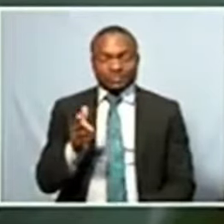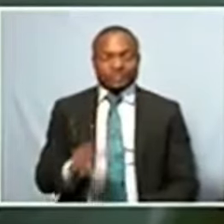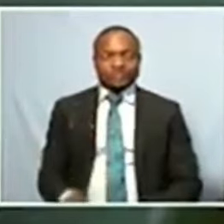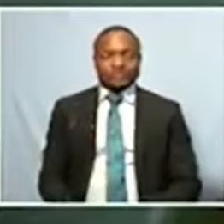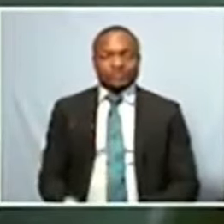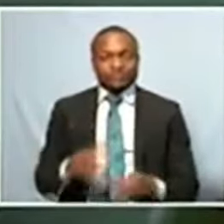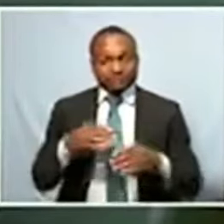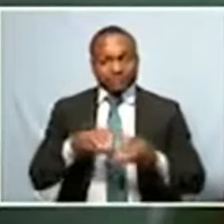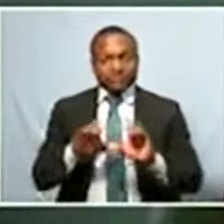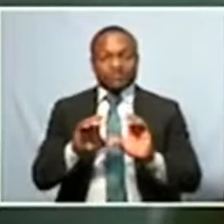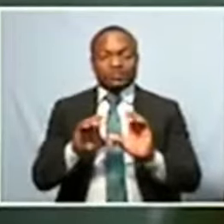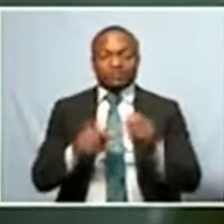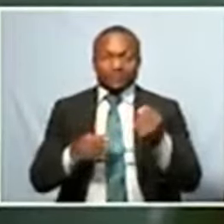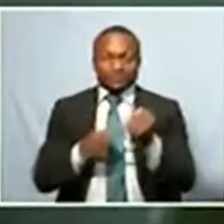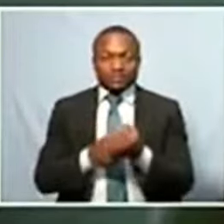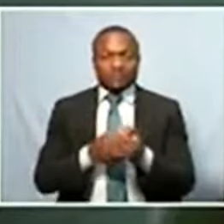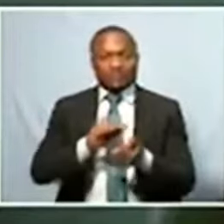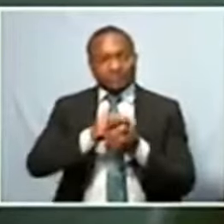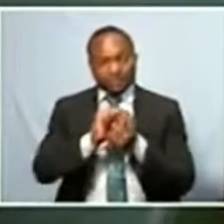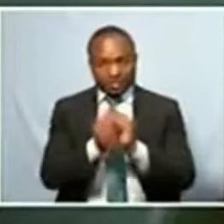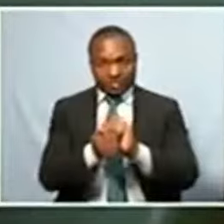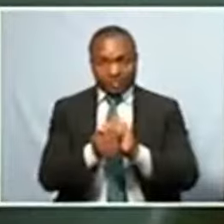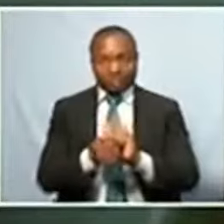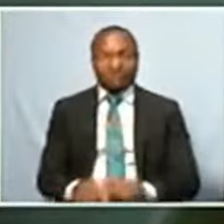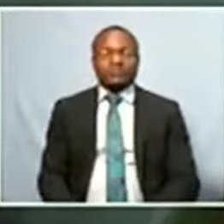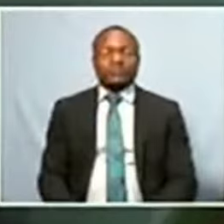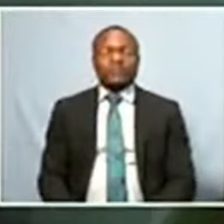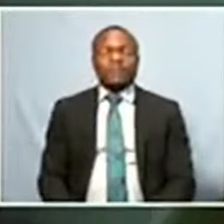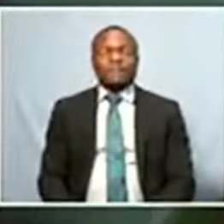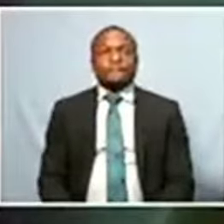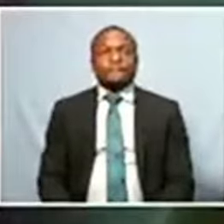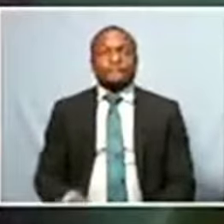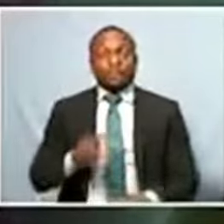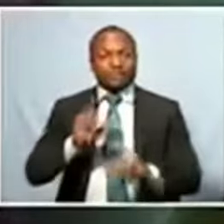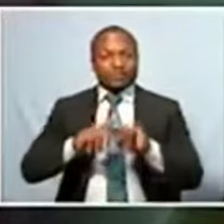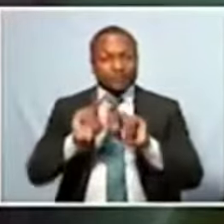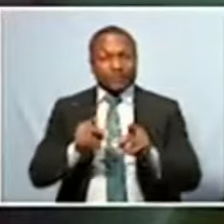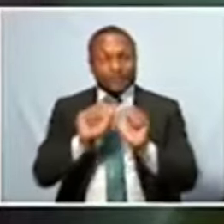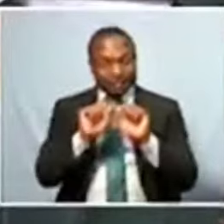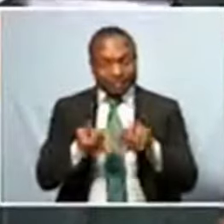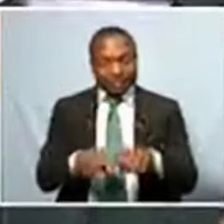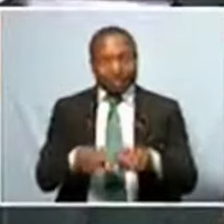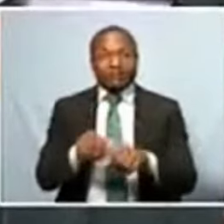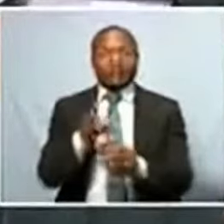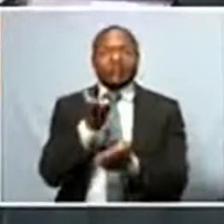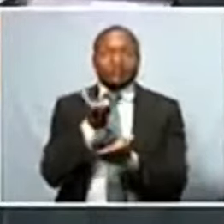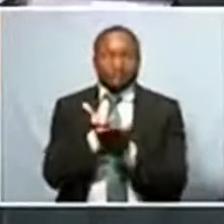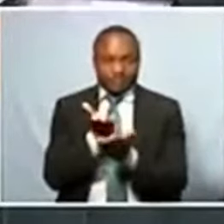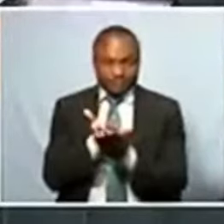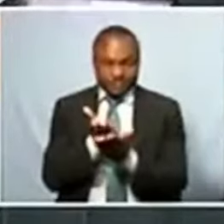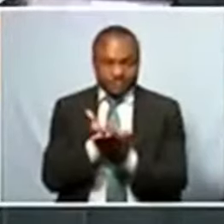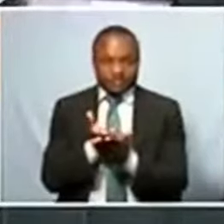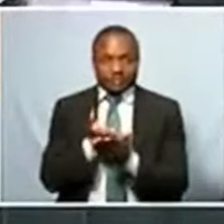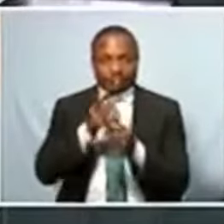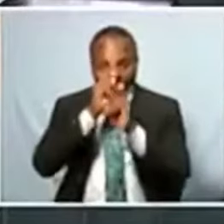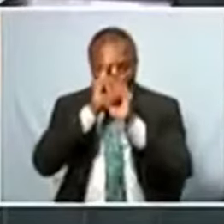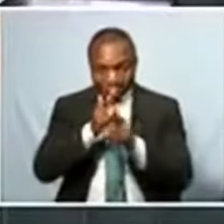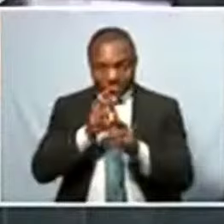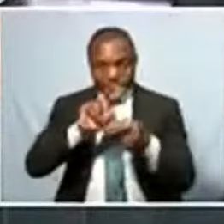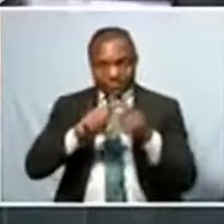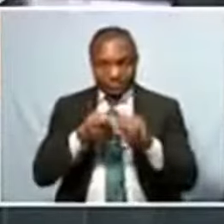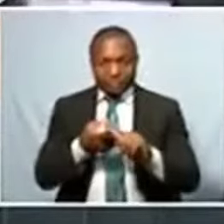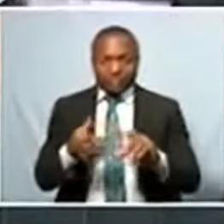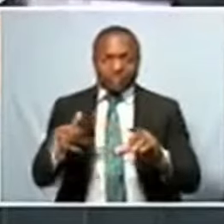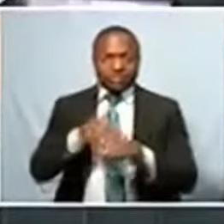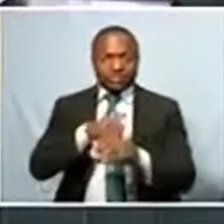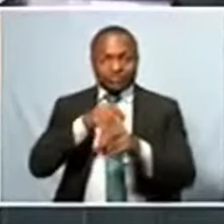to continue supporting your amendment. Mr. Chairman, let me appeal to my honorable colleagues,